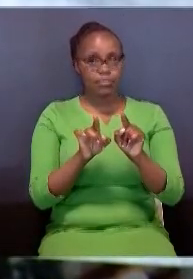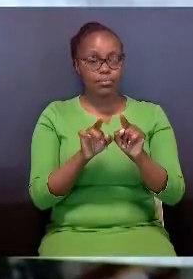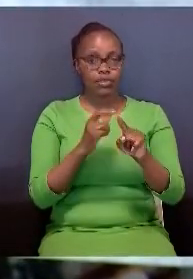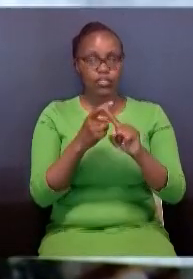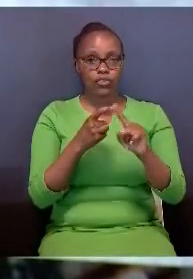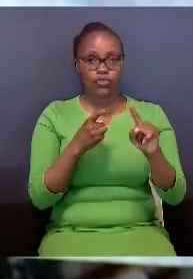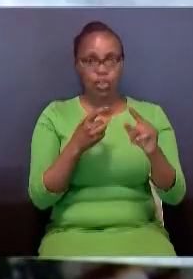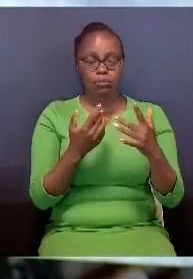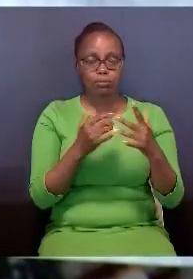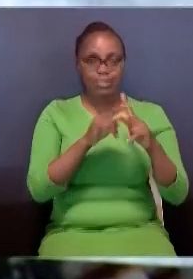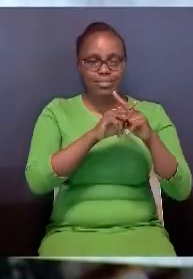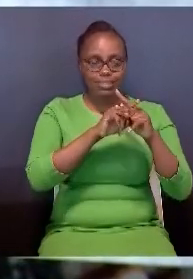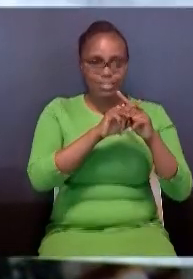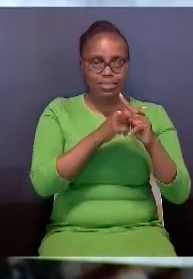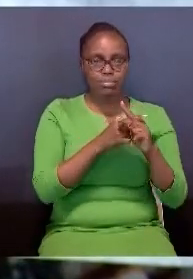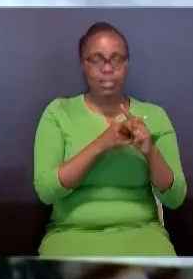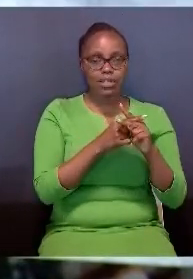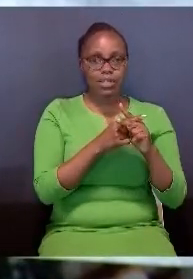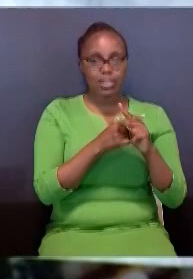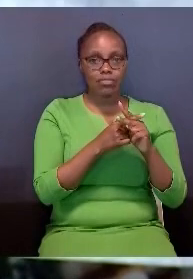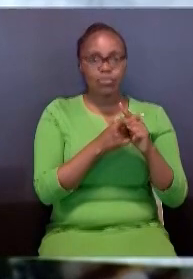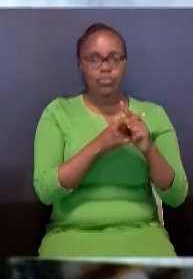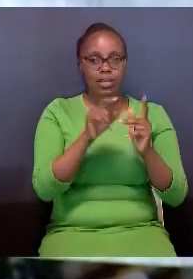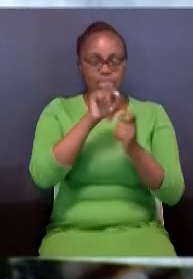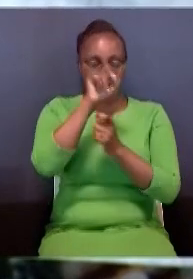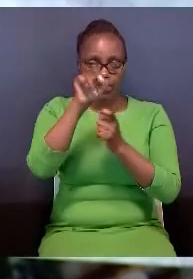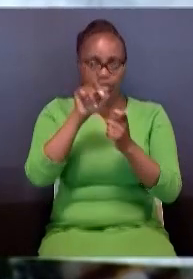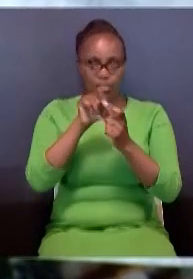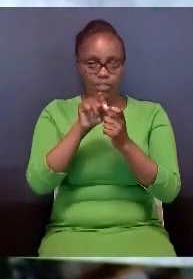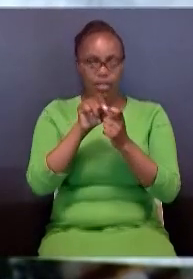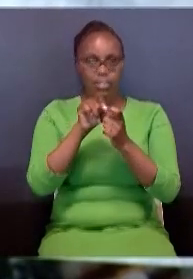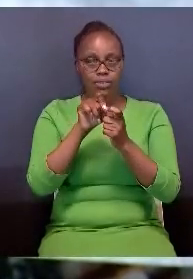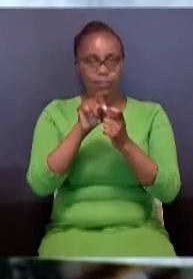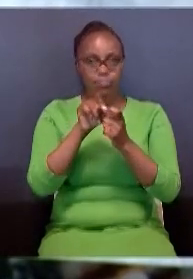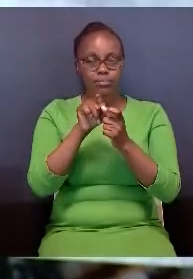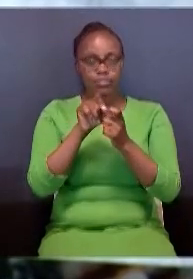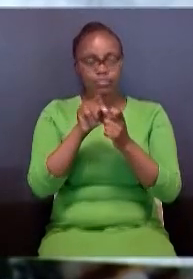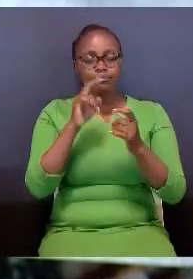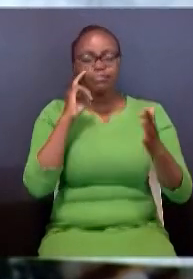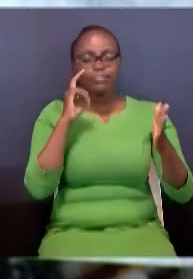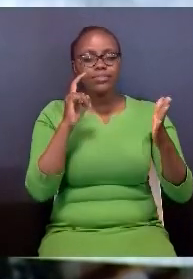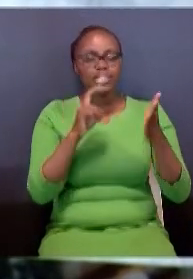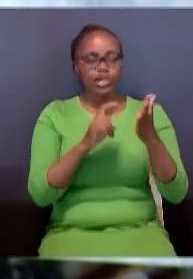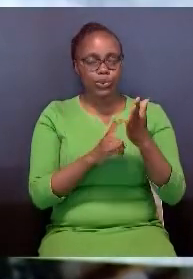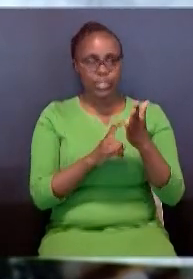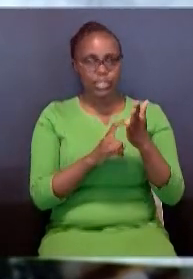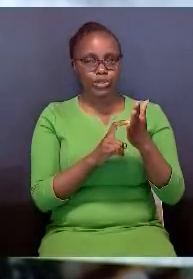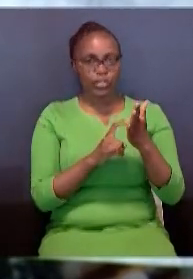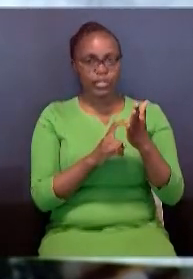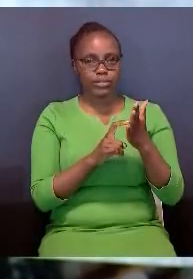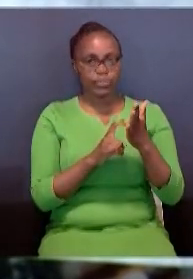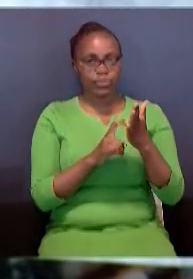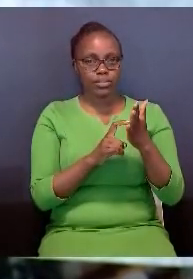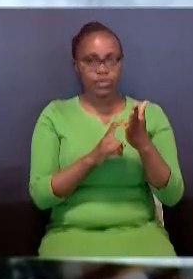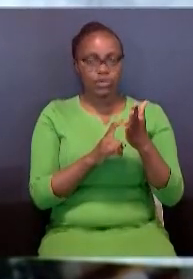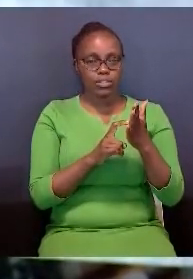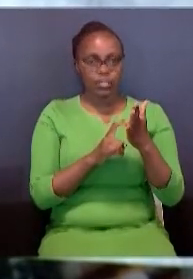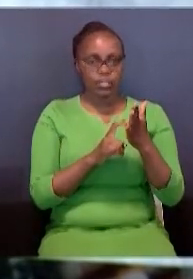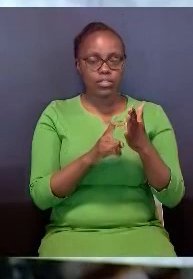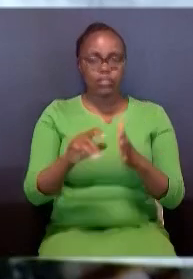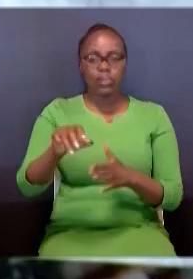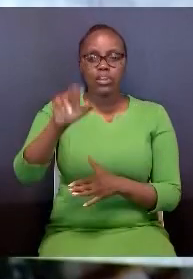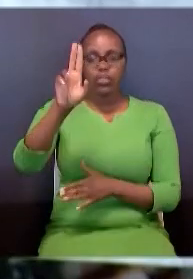from the beginning, with particular recognition of the United